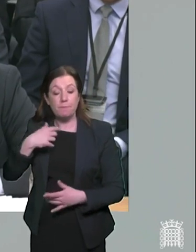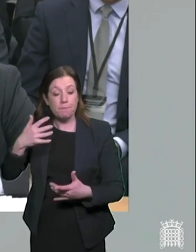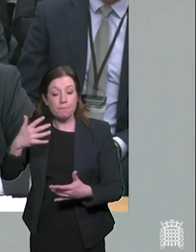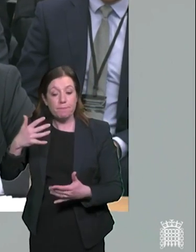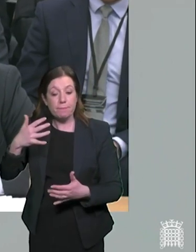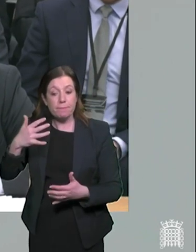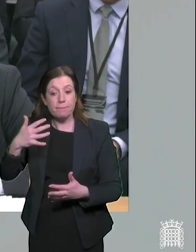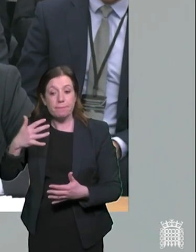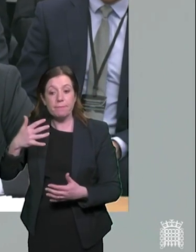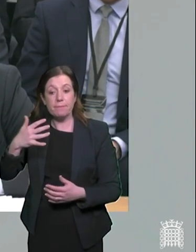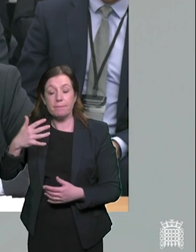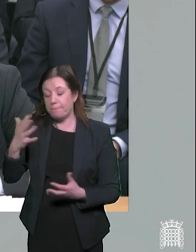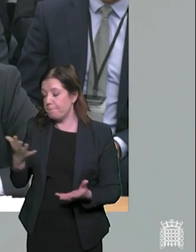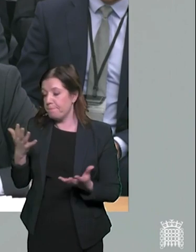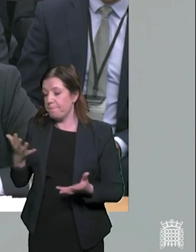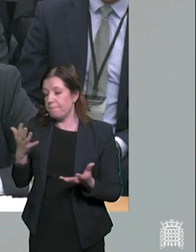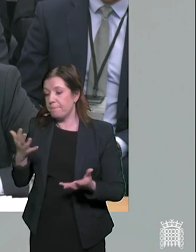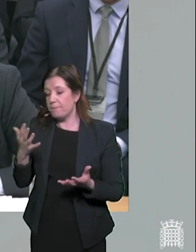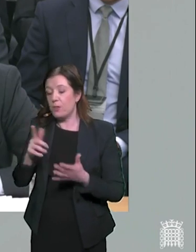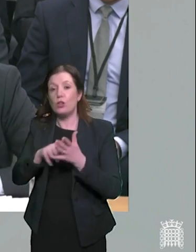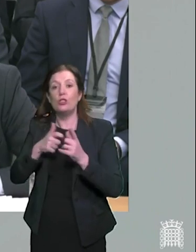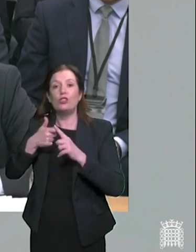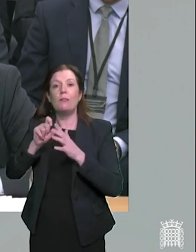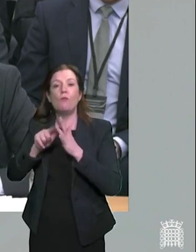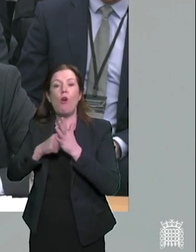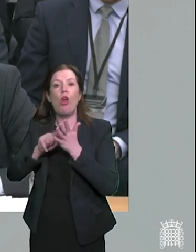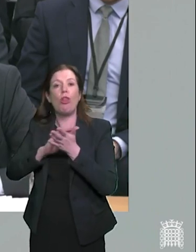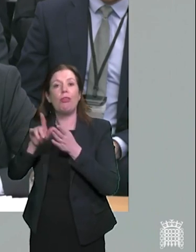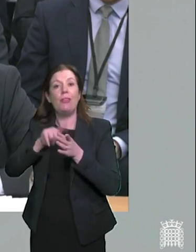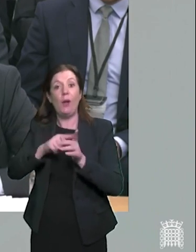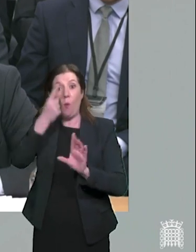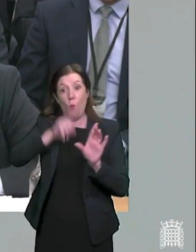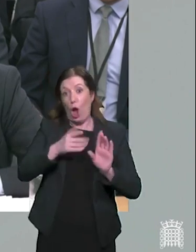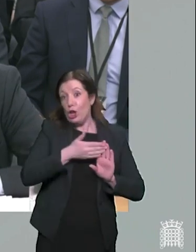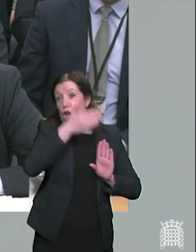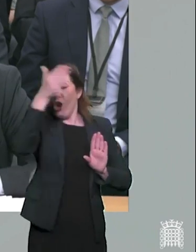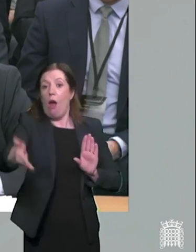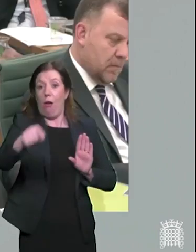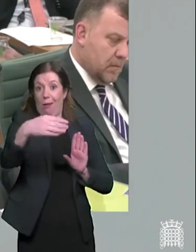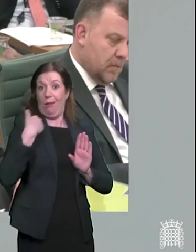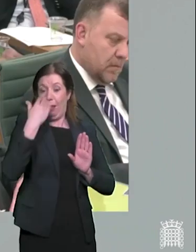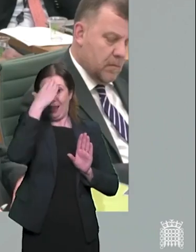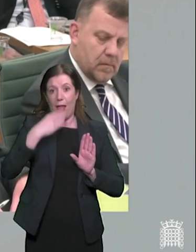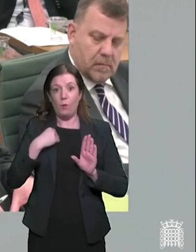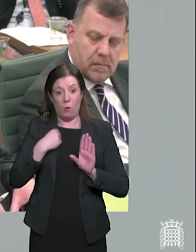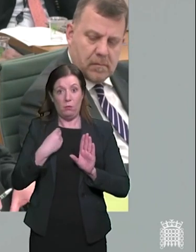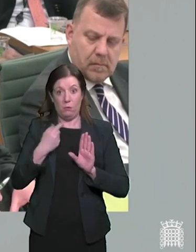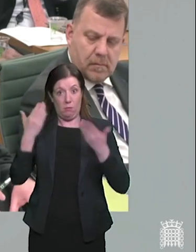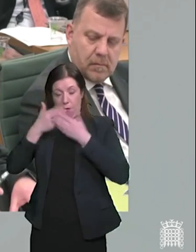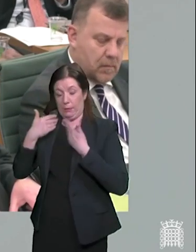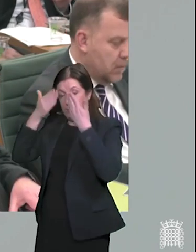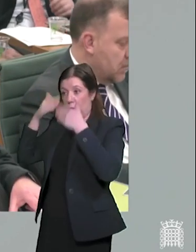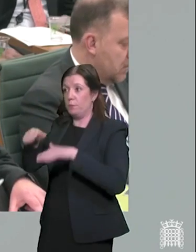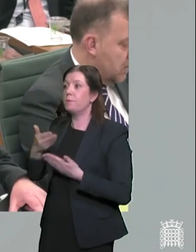it was brought to my attention by Jack Doll, I think almost a year later. Thank you. Mr. Jones, if we turn to